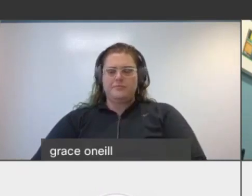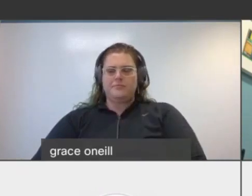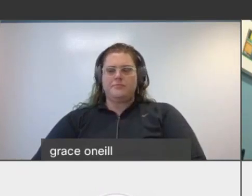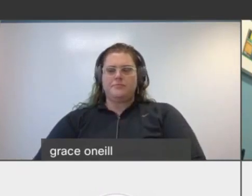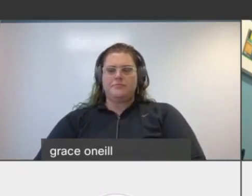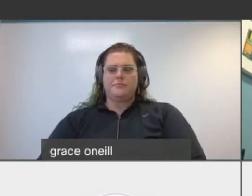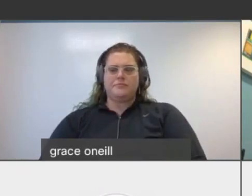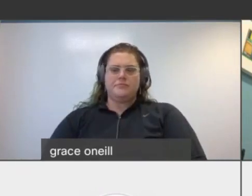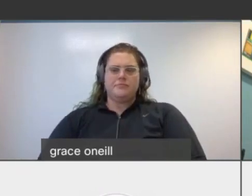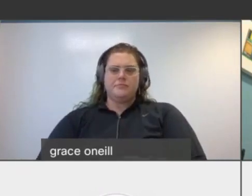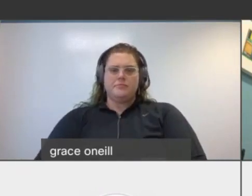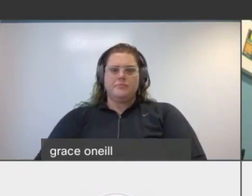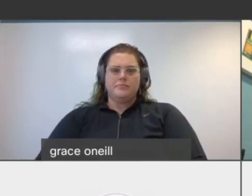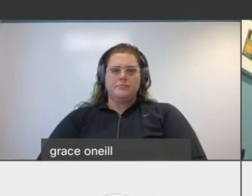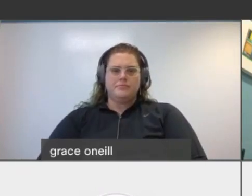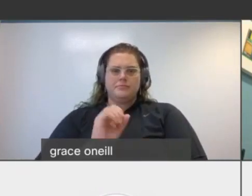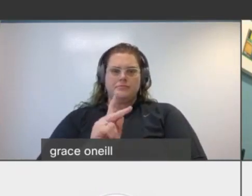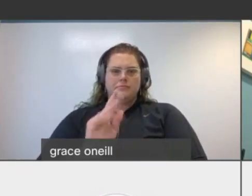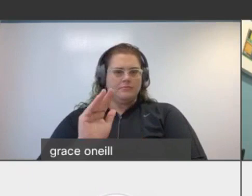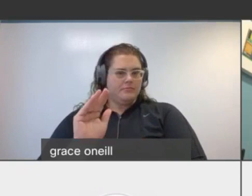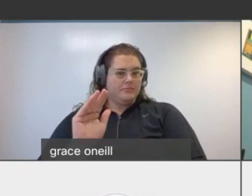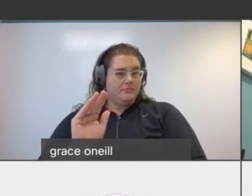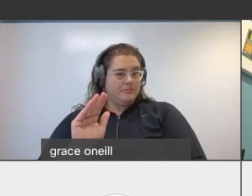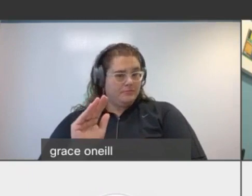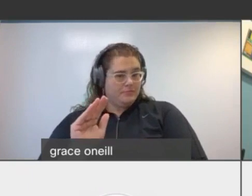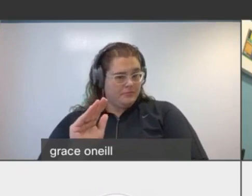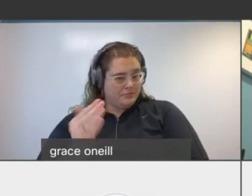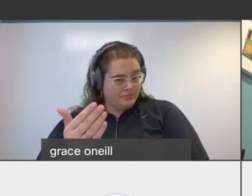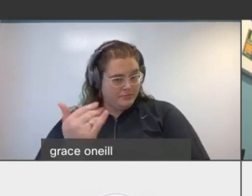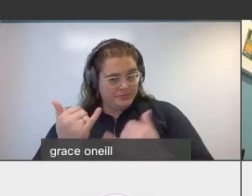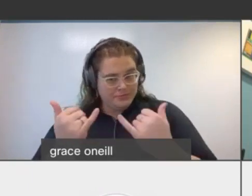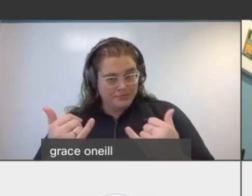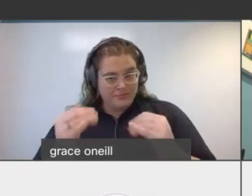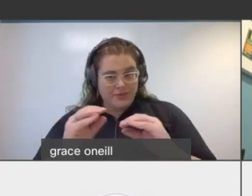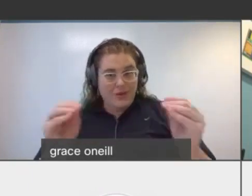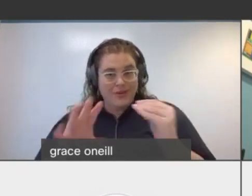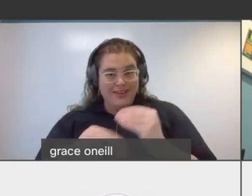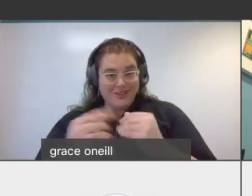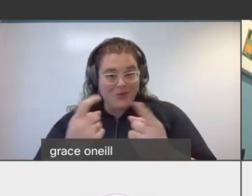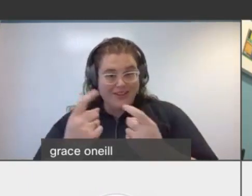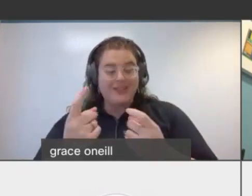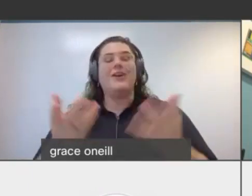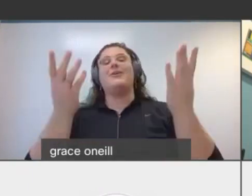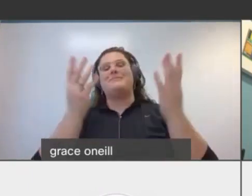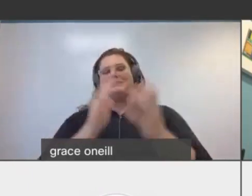Okay, it appears now that we have no additional questions. Ah.